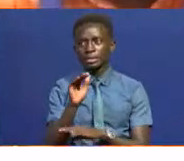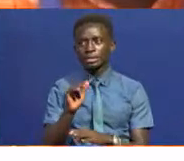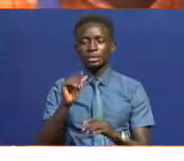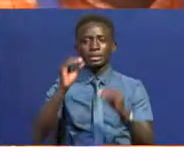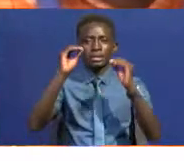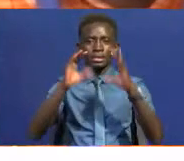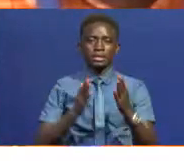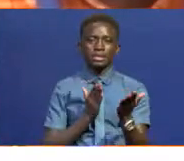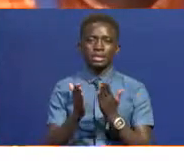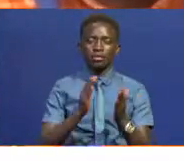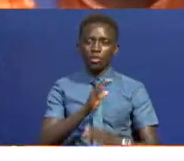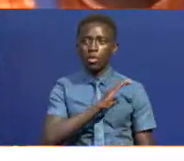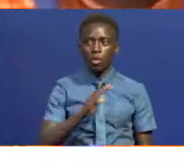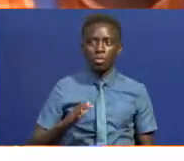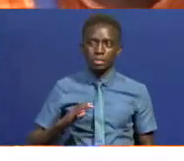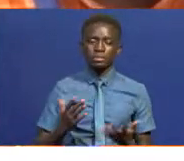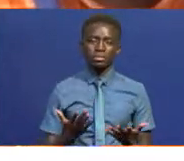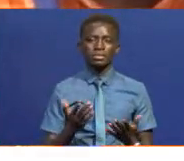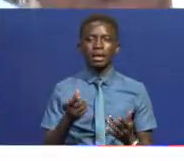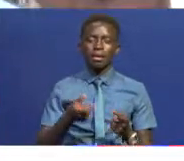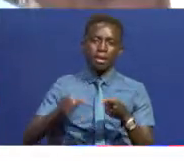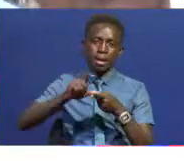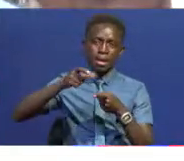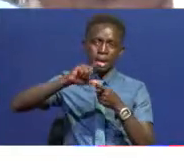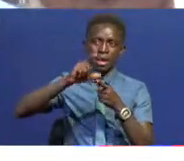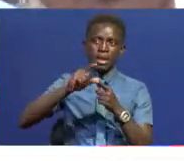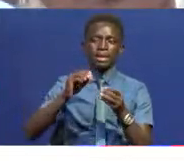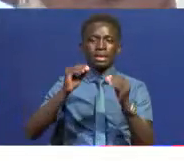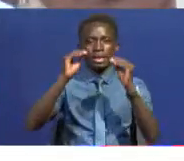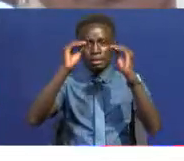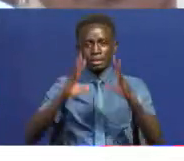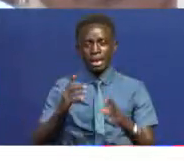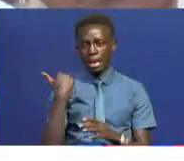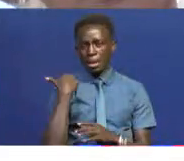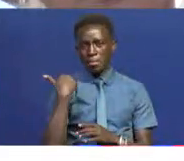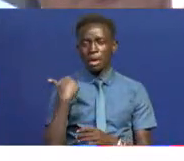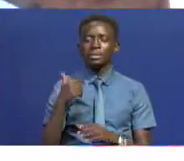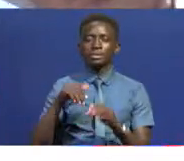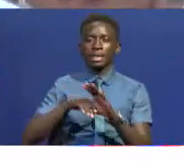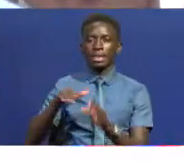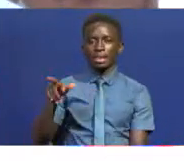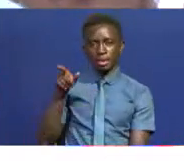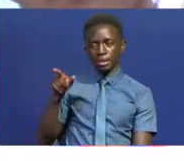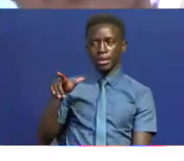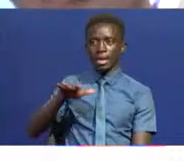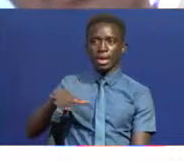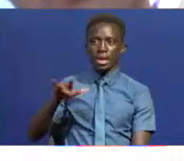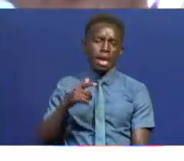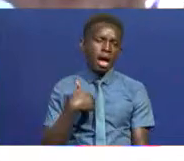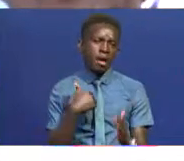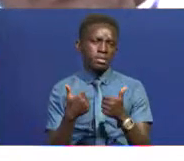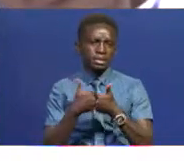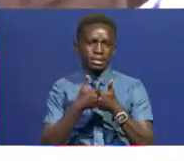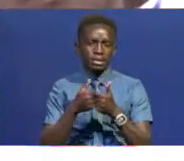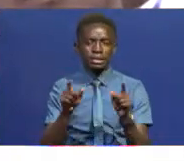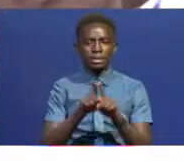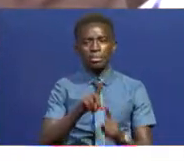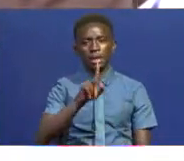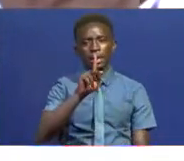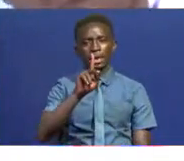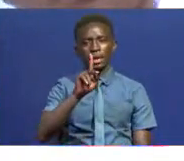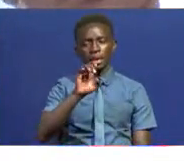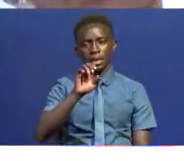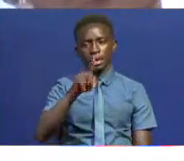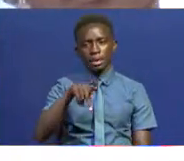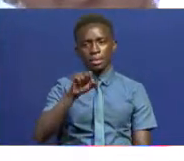Service Commission to increase the number of teachers in the region. There are a lot of challenges actually in the we are facing as Capture or our